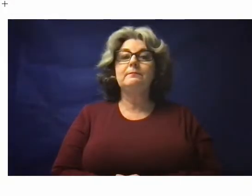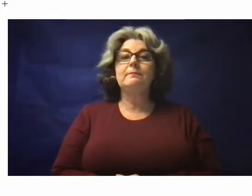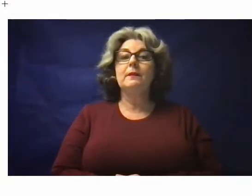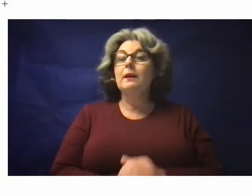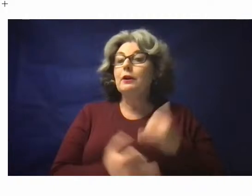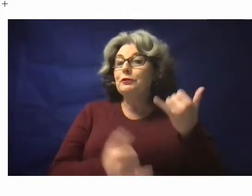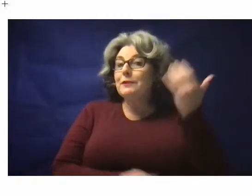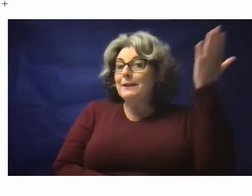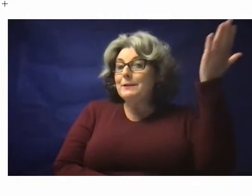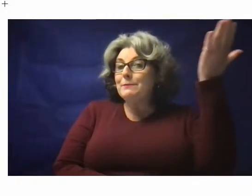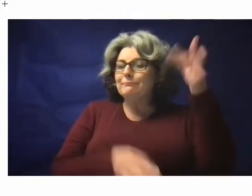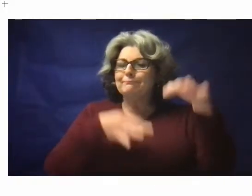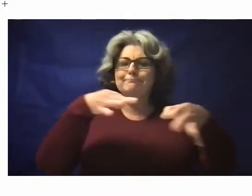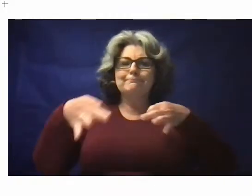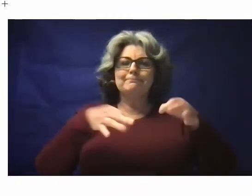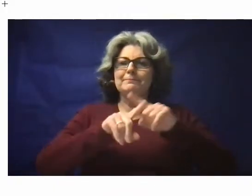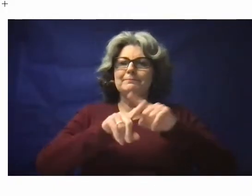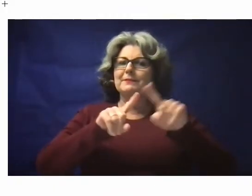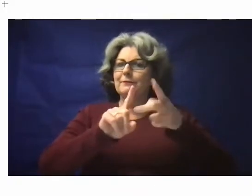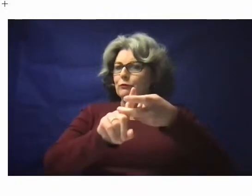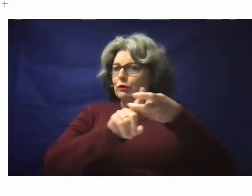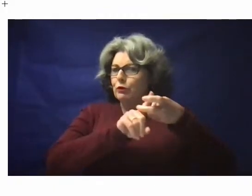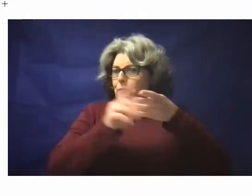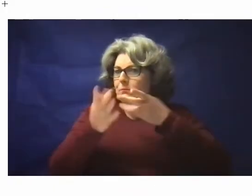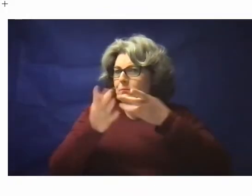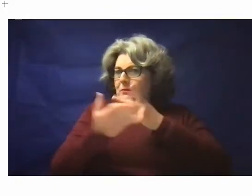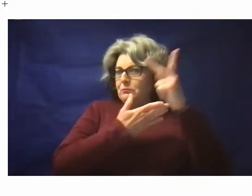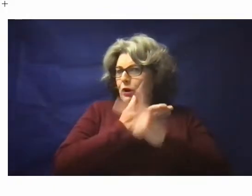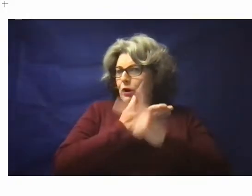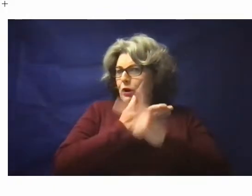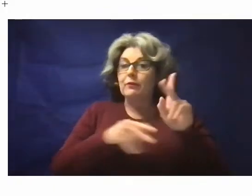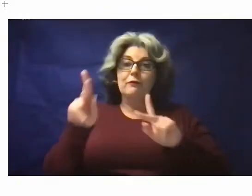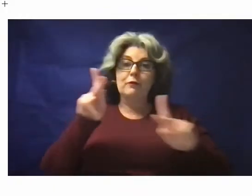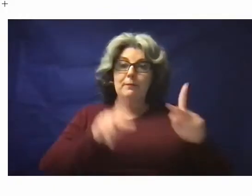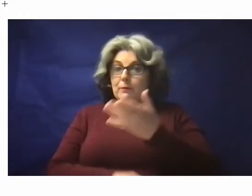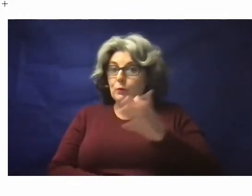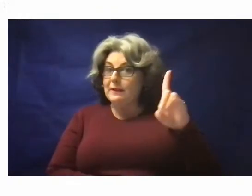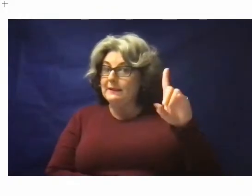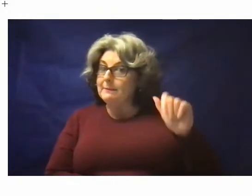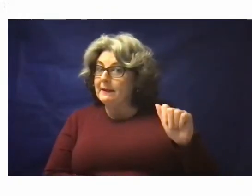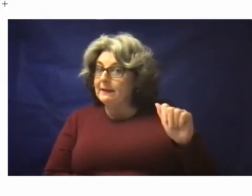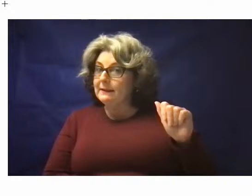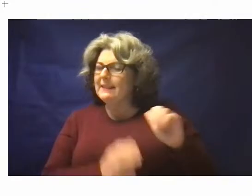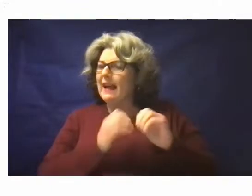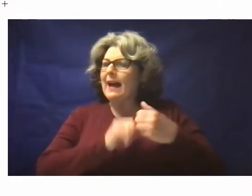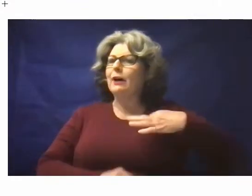will talk about some recruitment initiatives for persons with disabilities and give you some tips on how to apply.